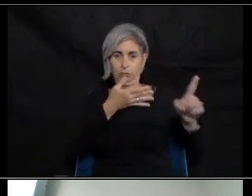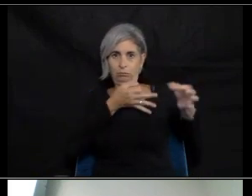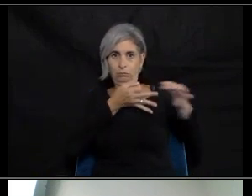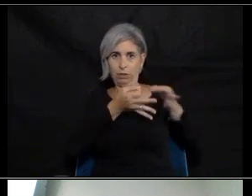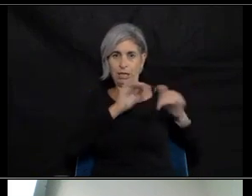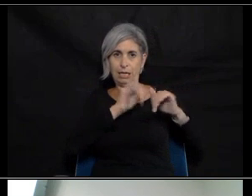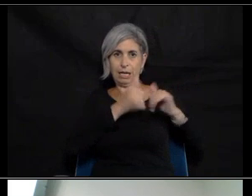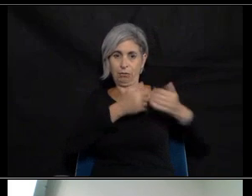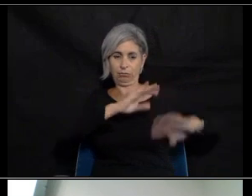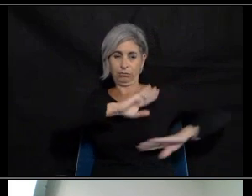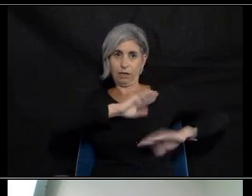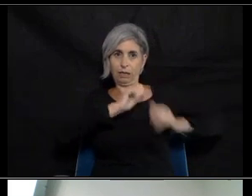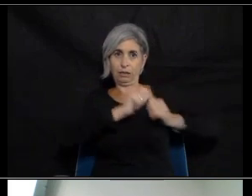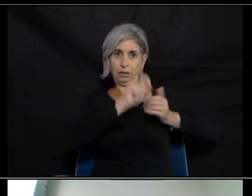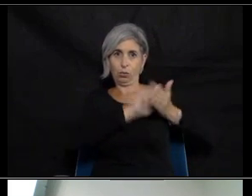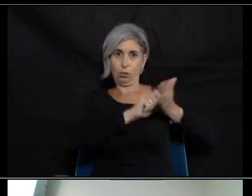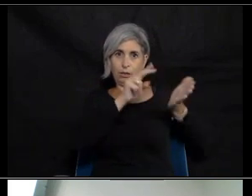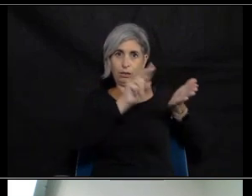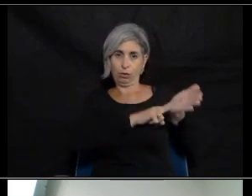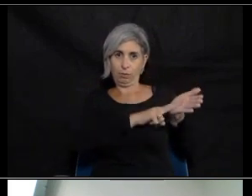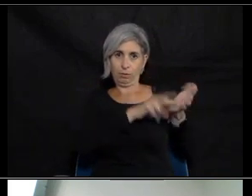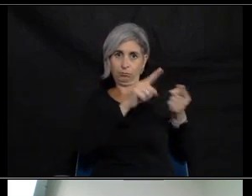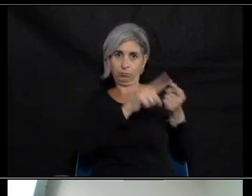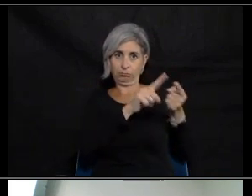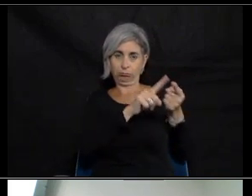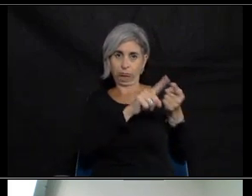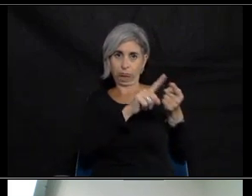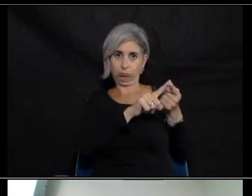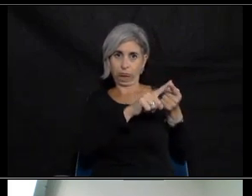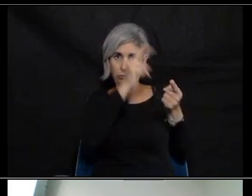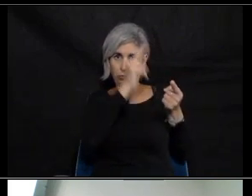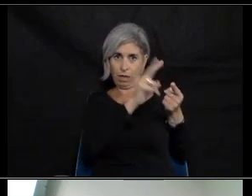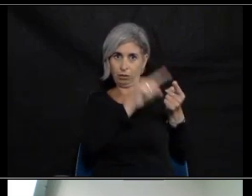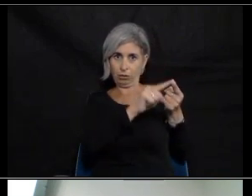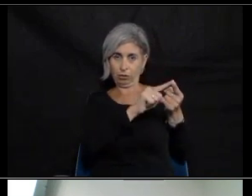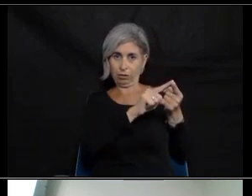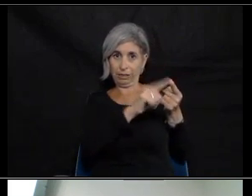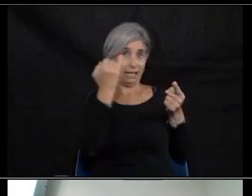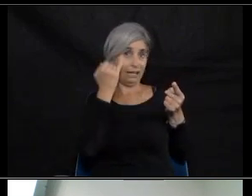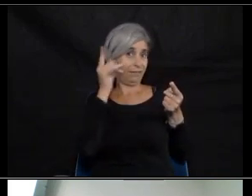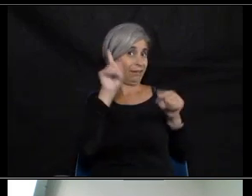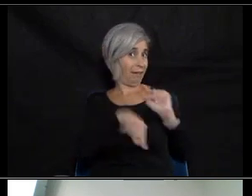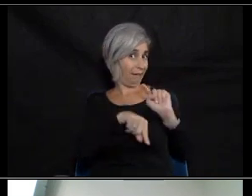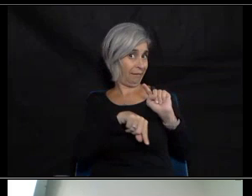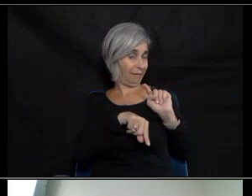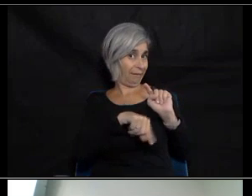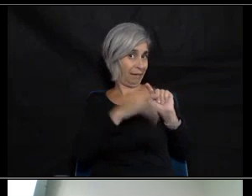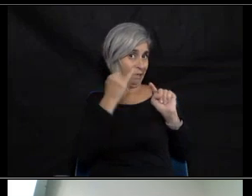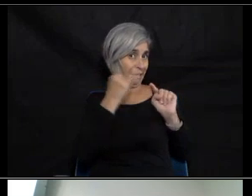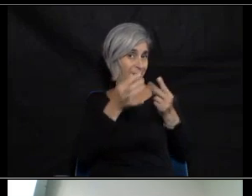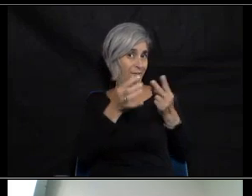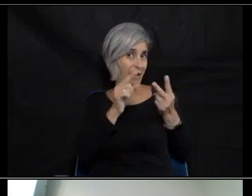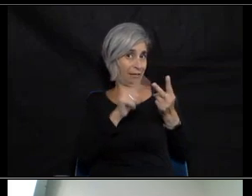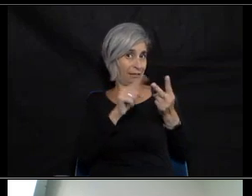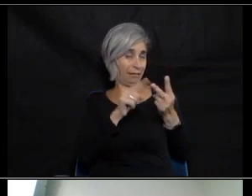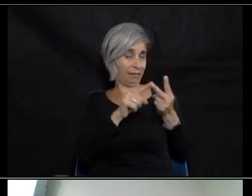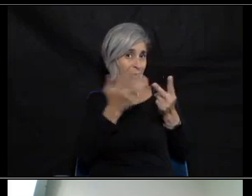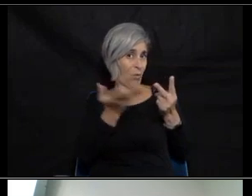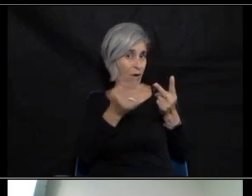be fulfilled as written, okay. How the contract could be honored. Or if it can't be, if option two is